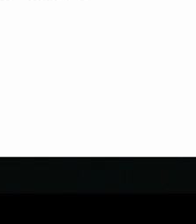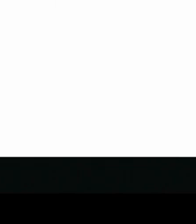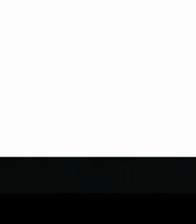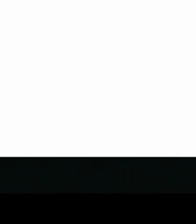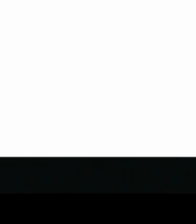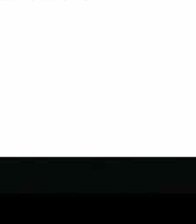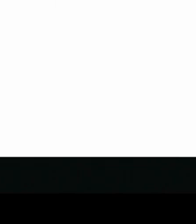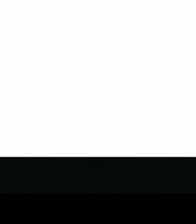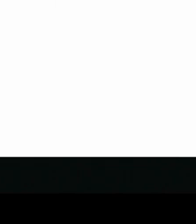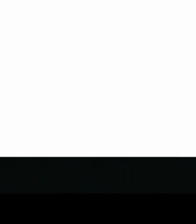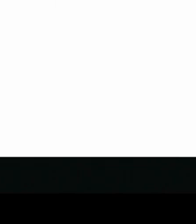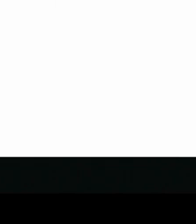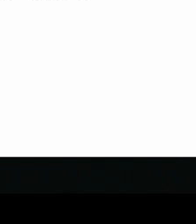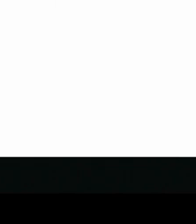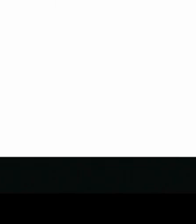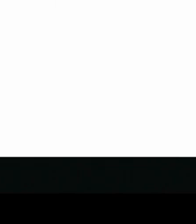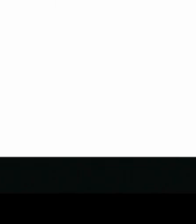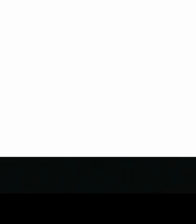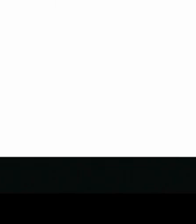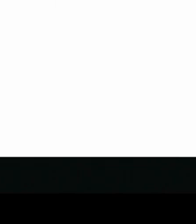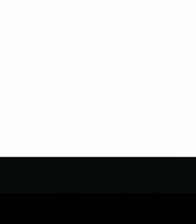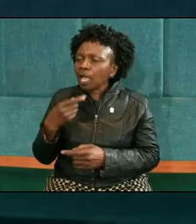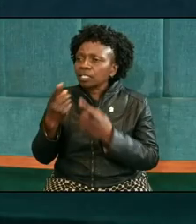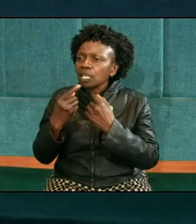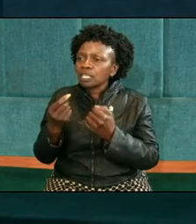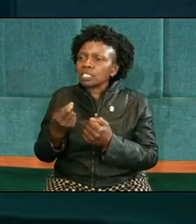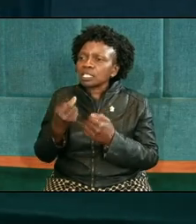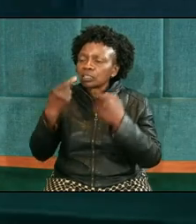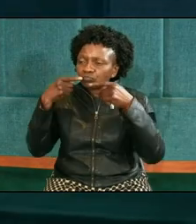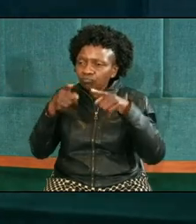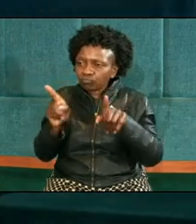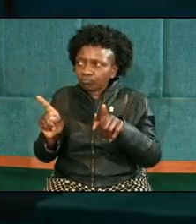that I give you.